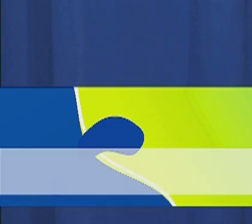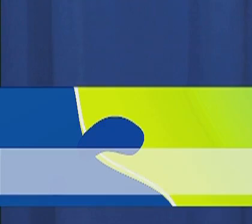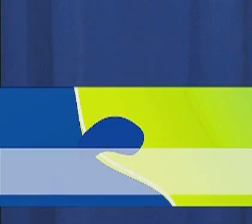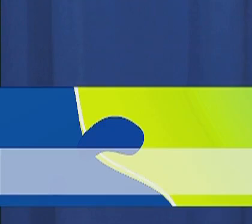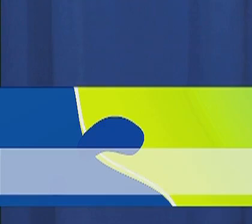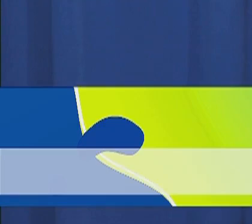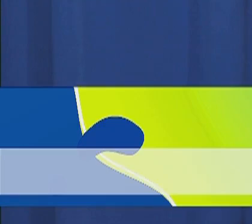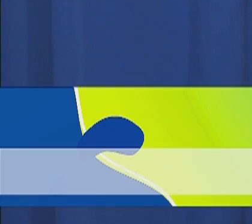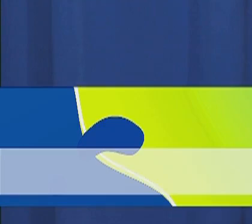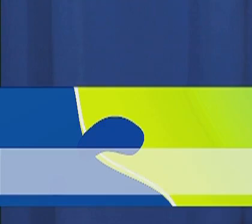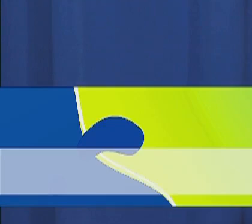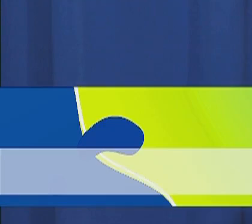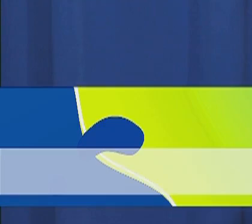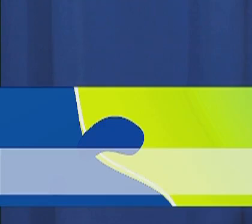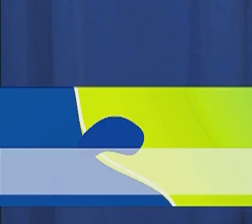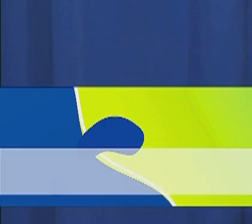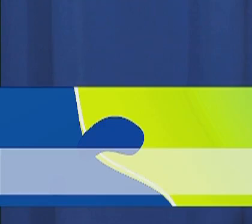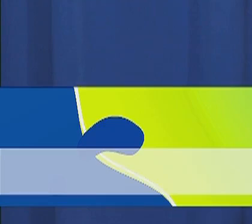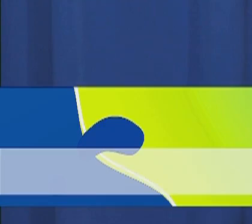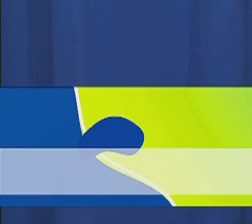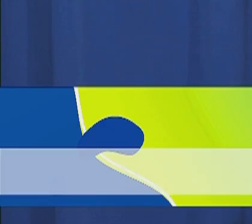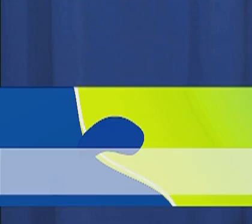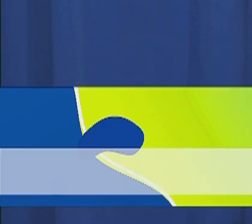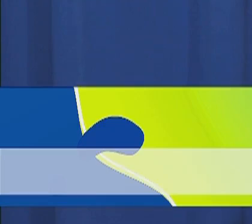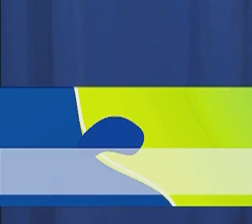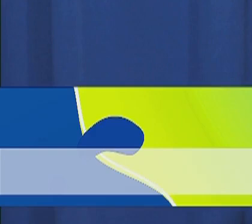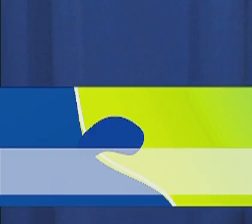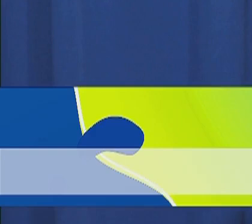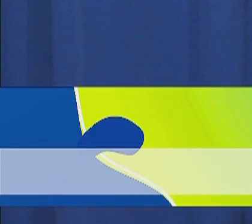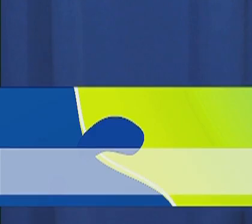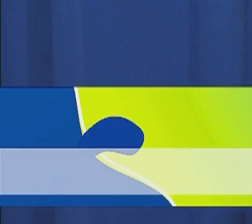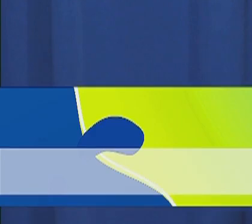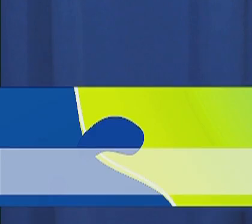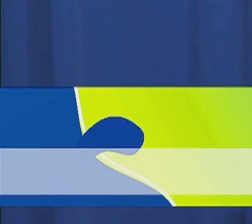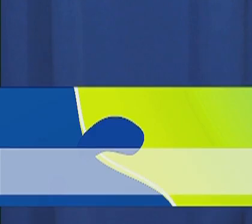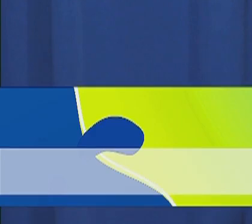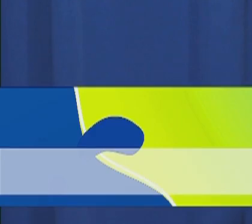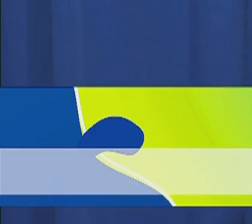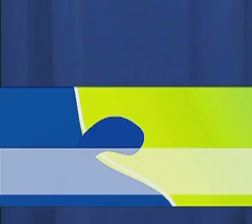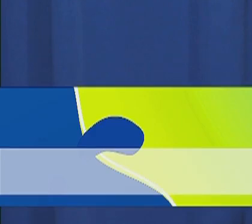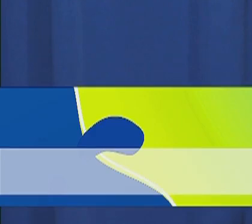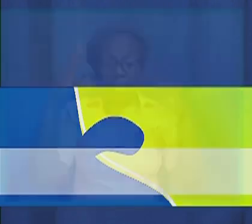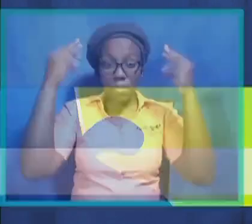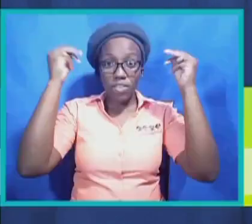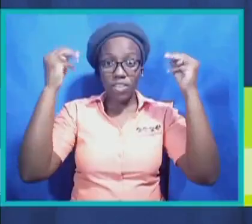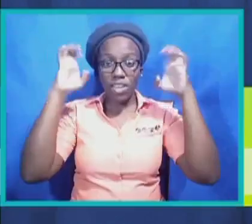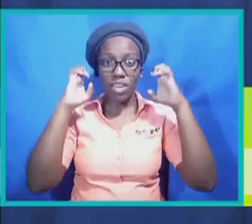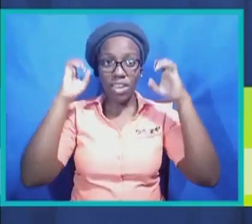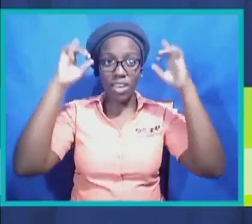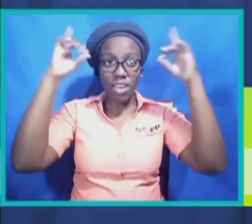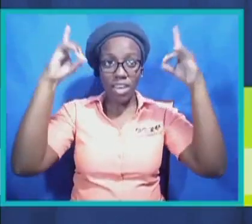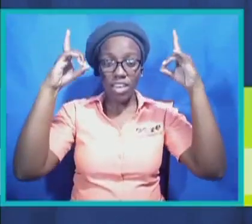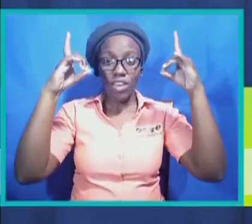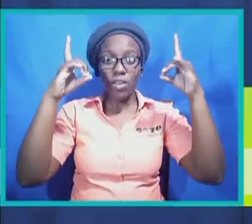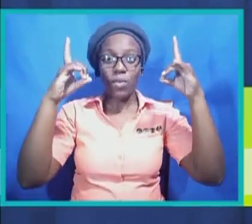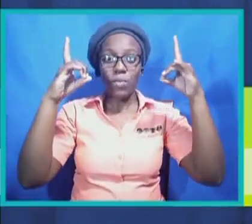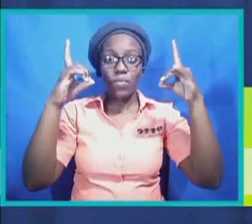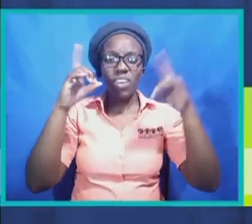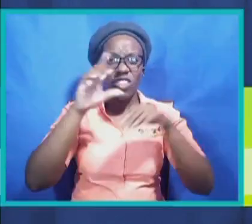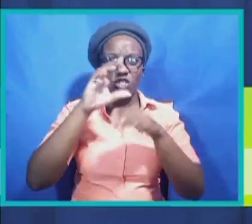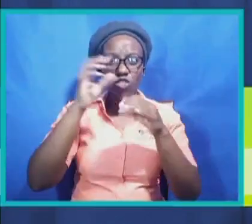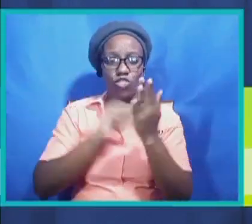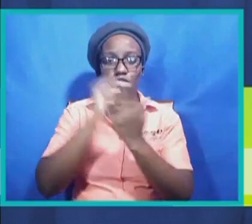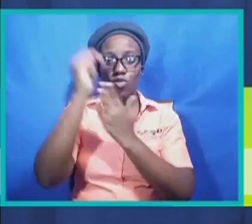consultative process. The Ministry of Education hosted a National Consultation on Education in November 2020 to encourage